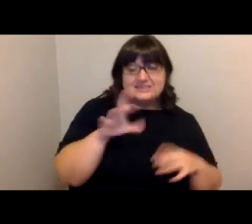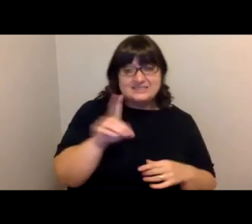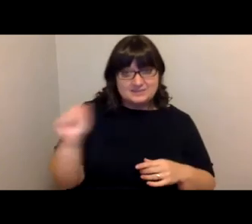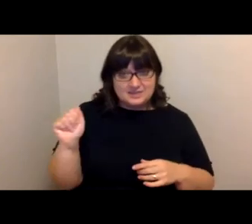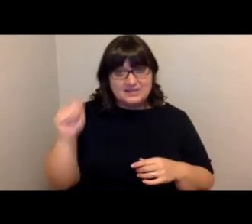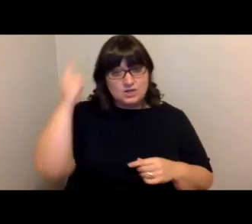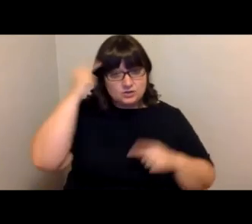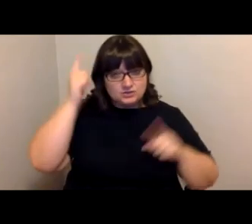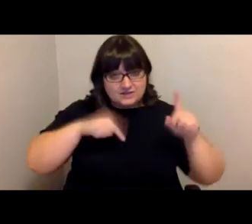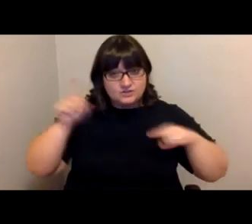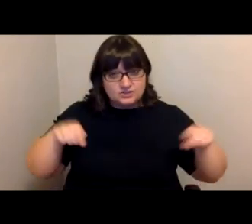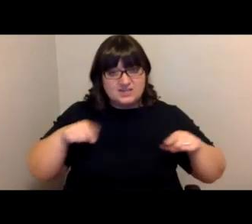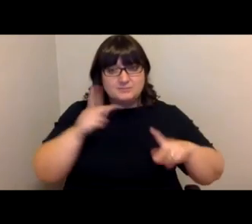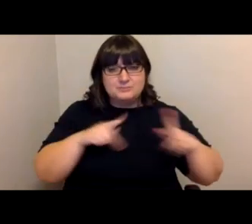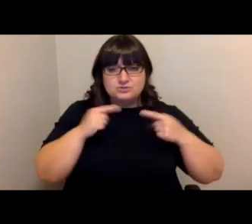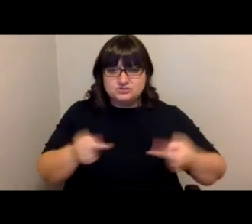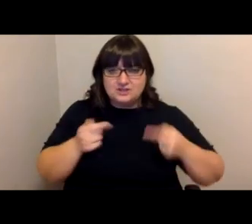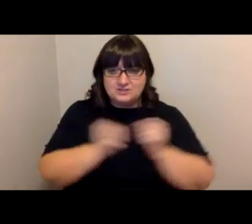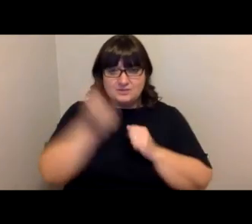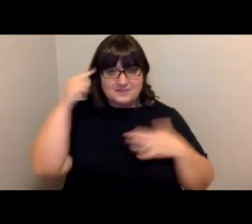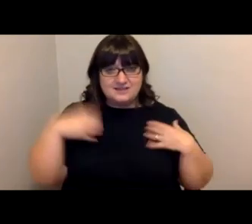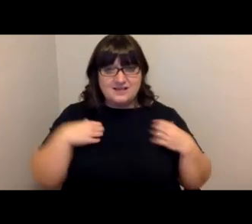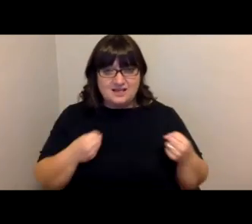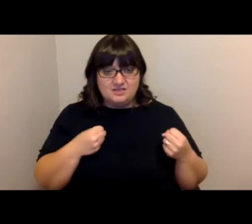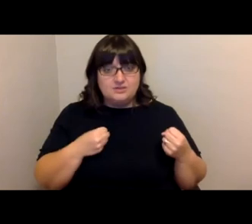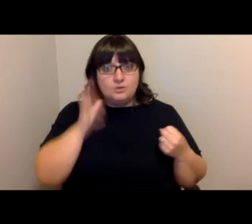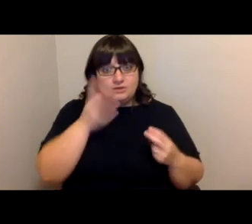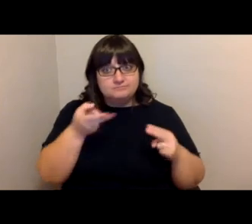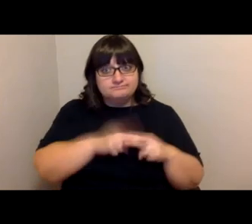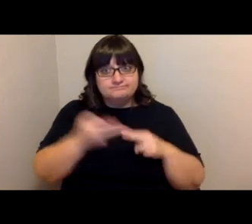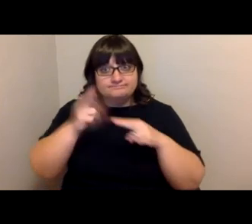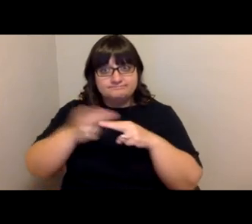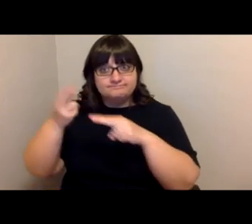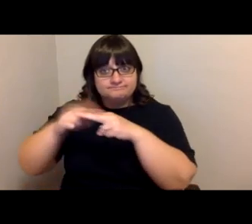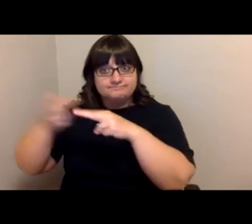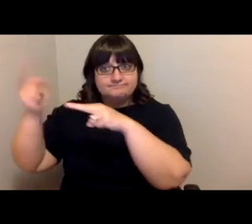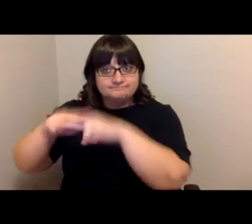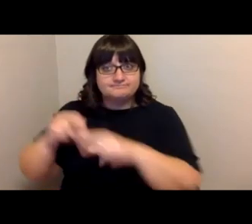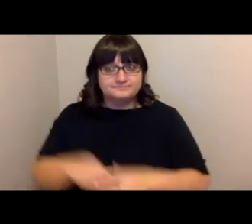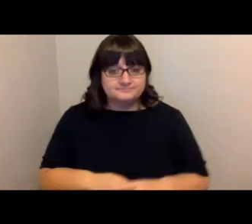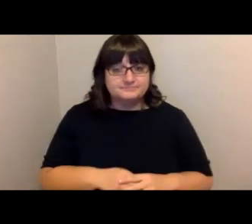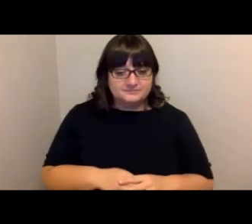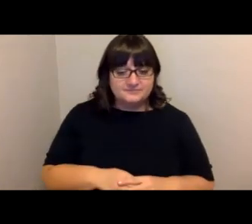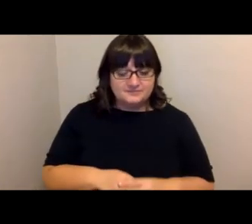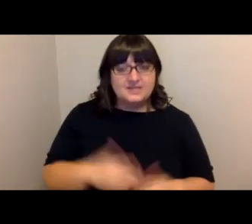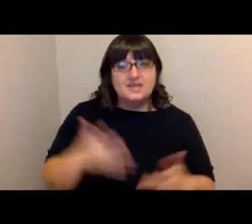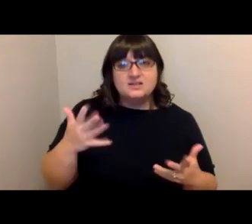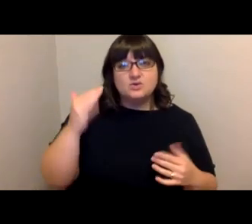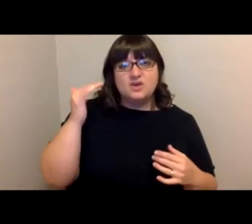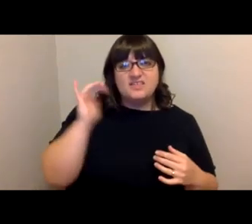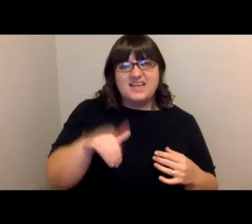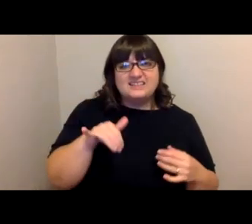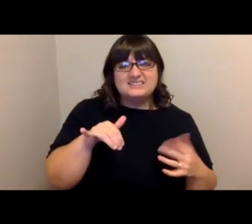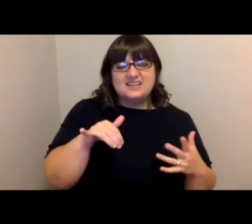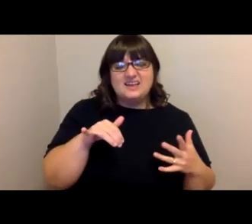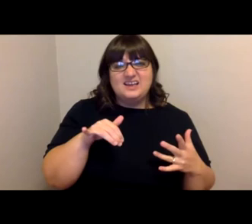increase greatly. How are you going to show care and welcoming to all the non-normative ways of being a body in our increasingly distanced